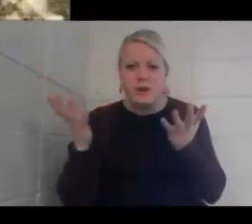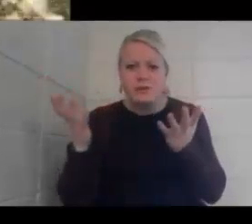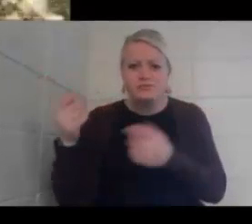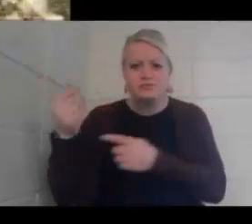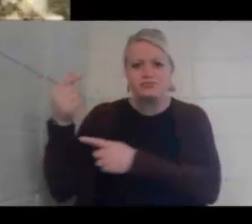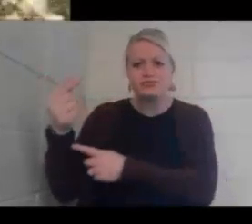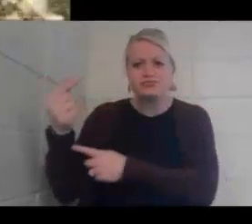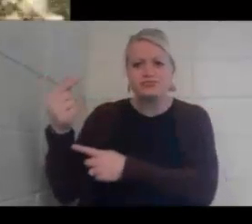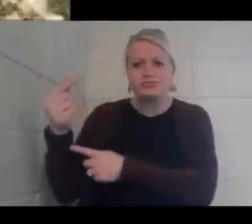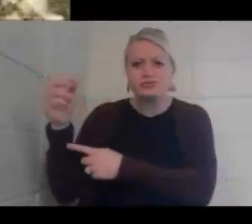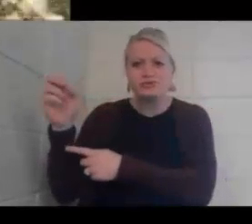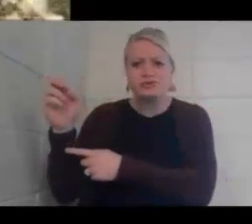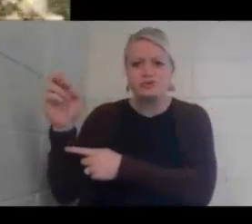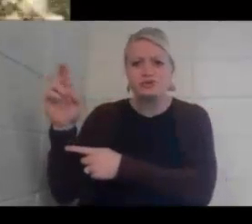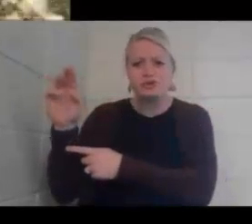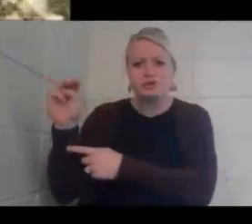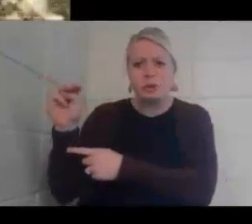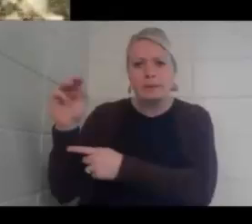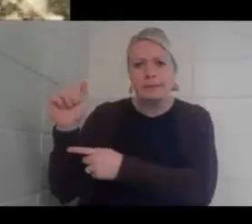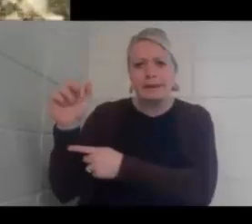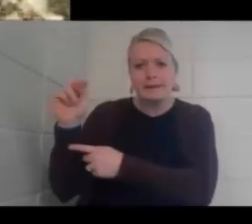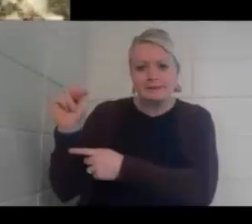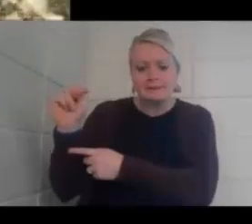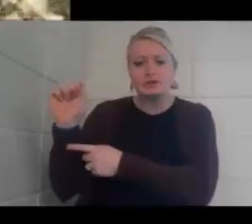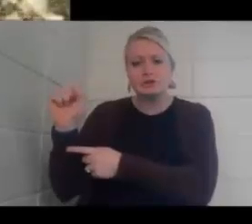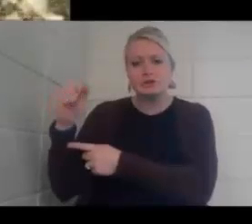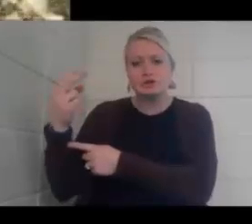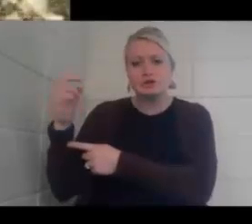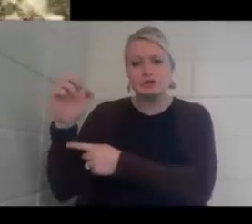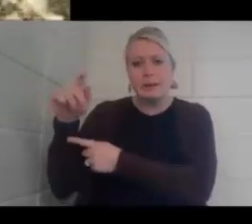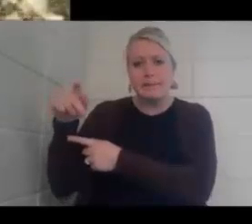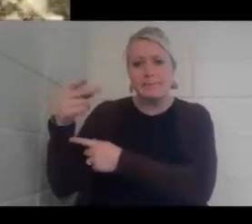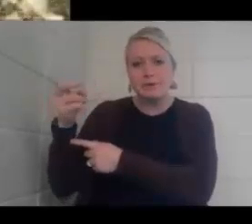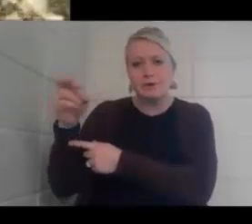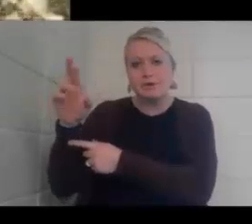This book is called German Shepherds.